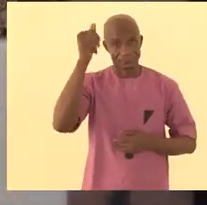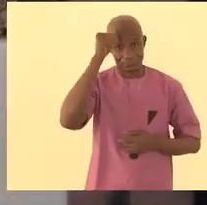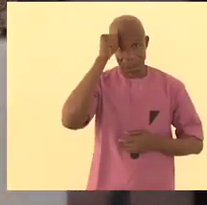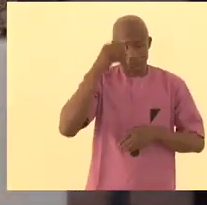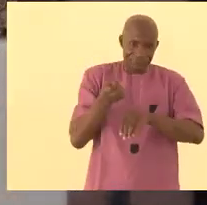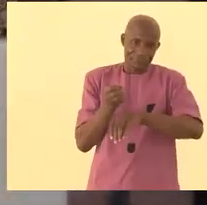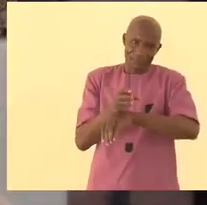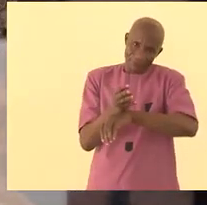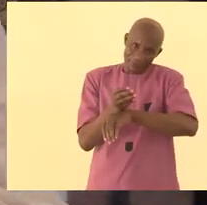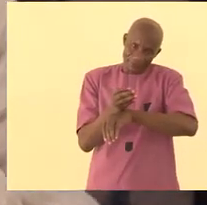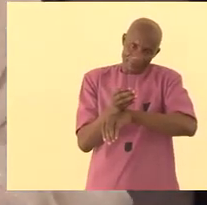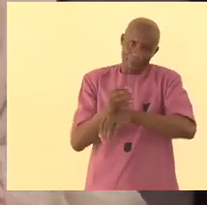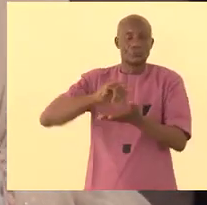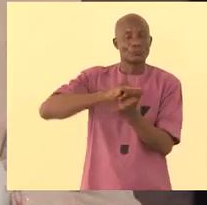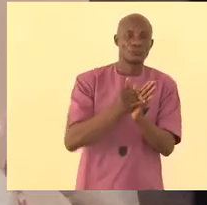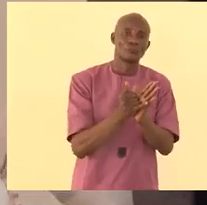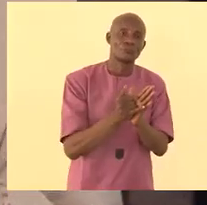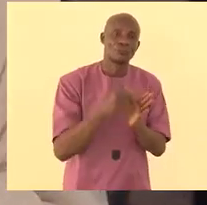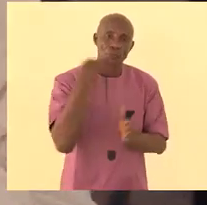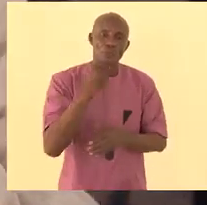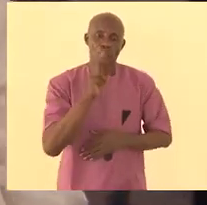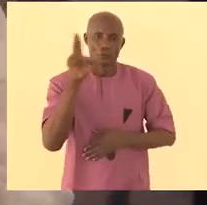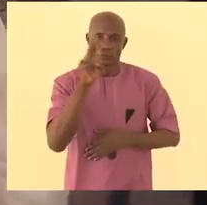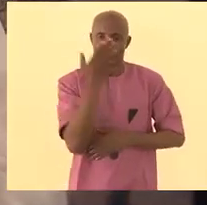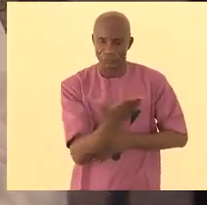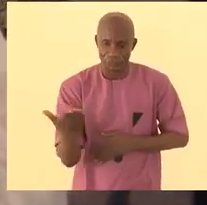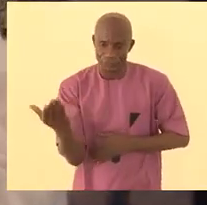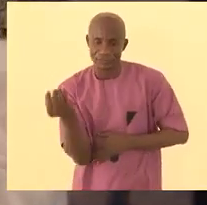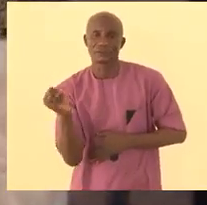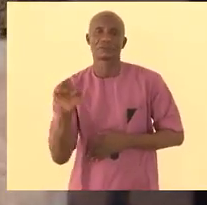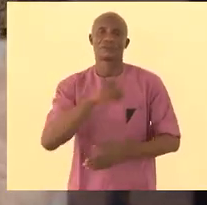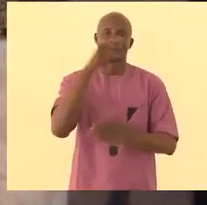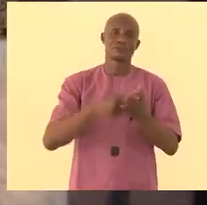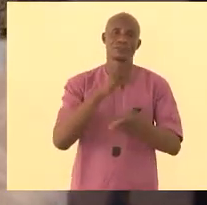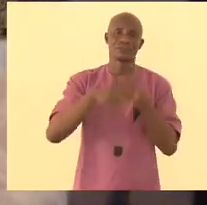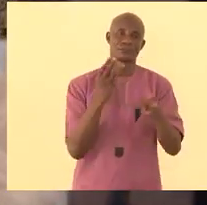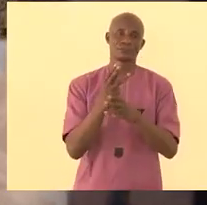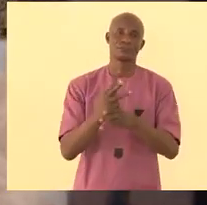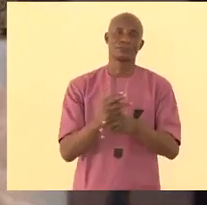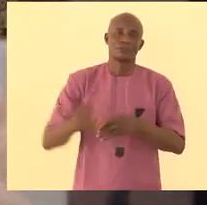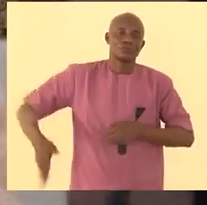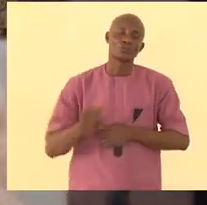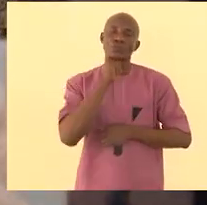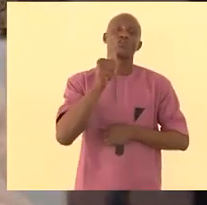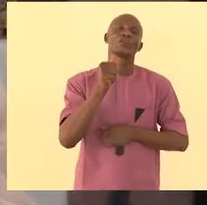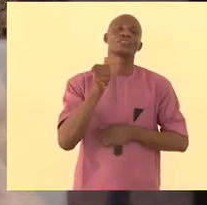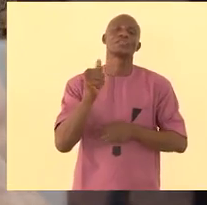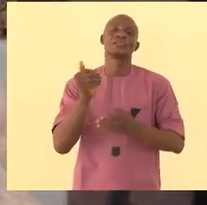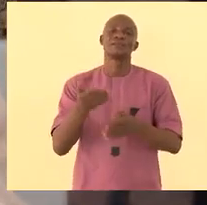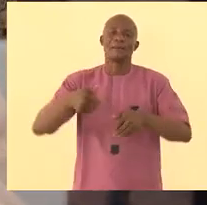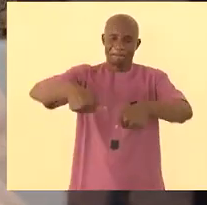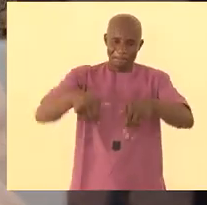Paul admonishes, those who use the things of this world should not be engrossed in